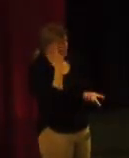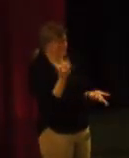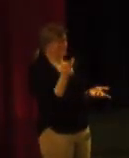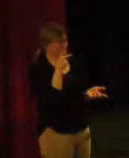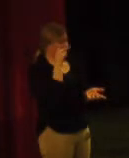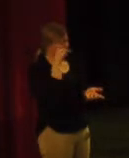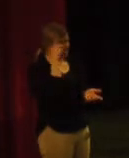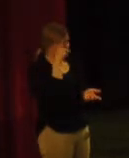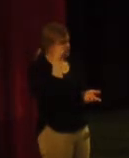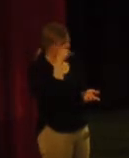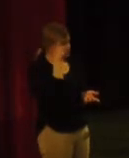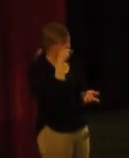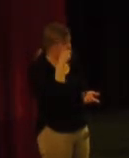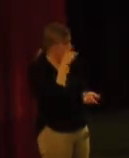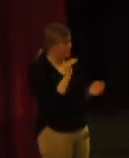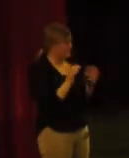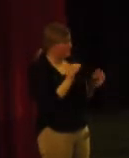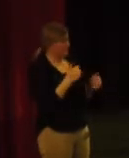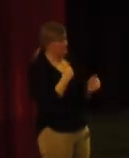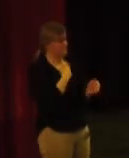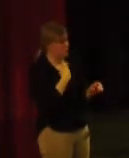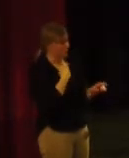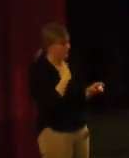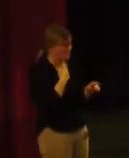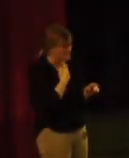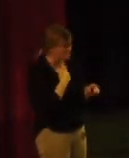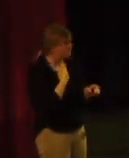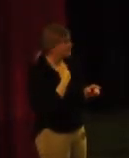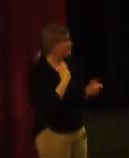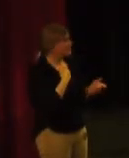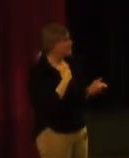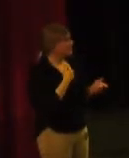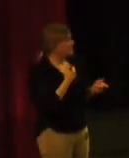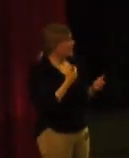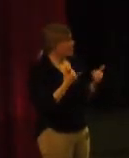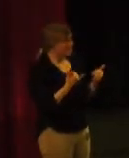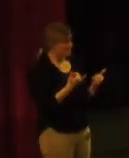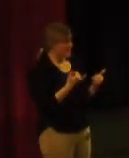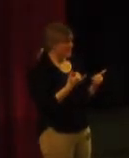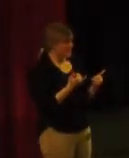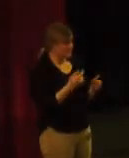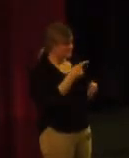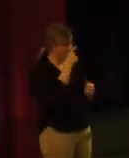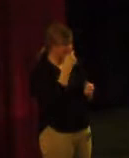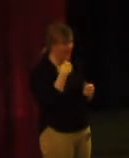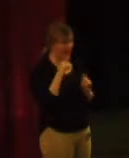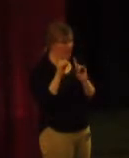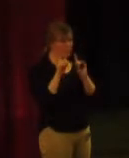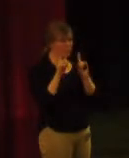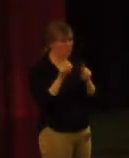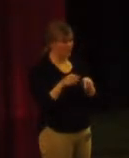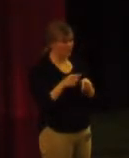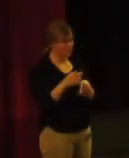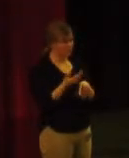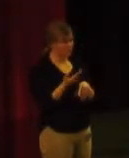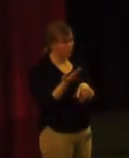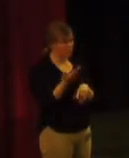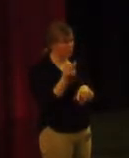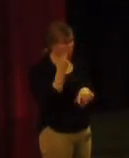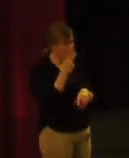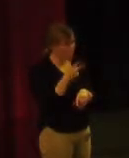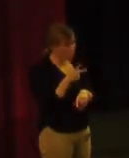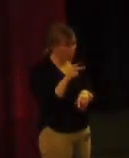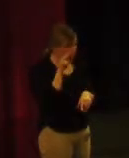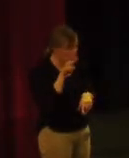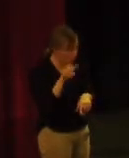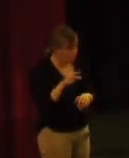than caring for people specifically. Sorry about that. This summer, I went and looked at some at the border. So I don't know if you guys